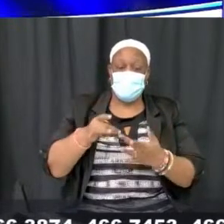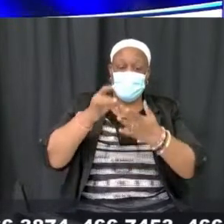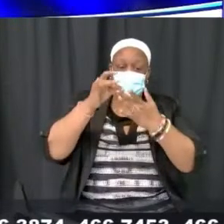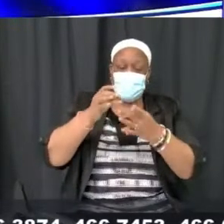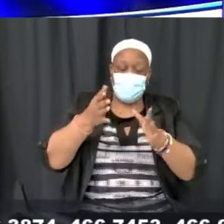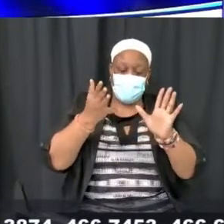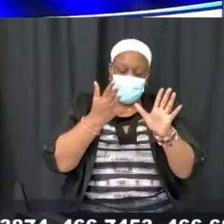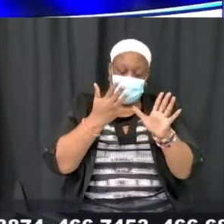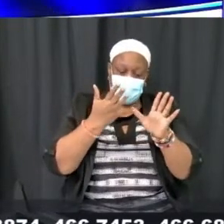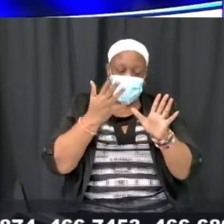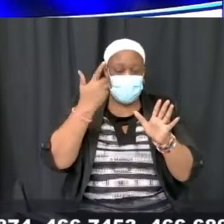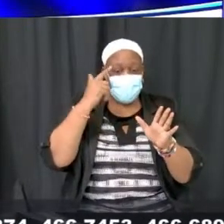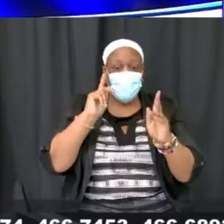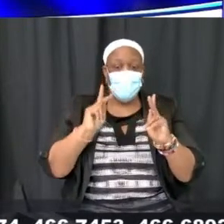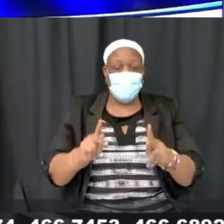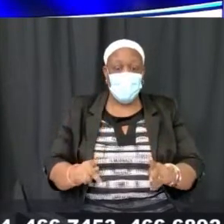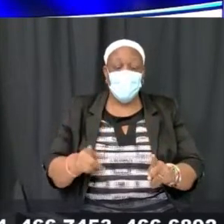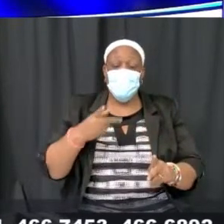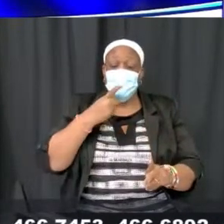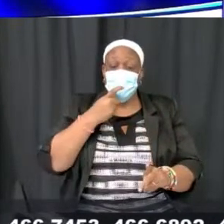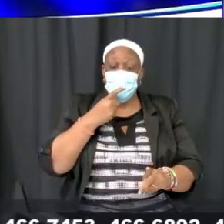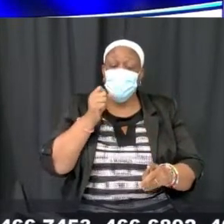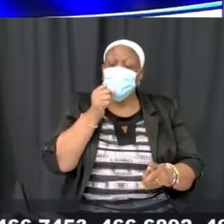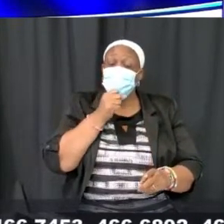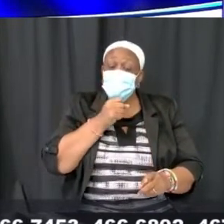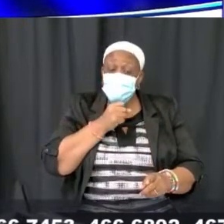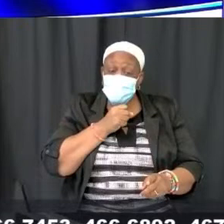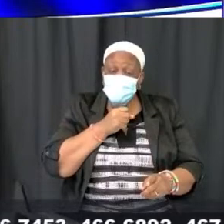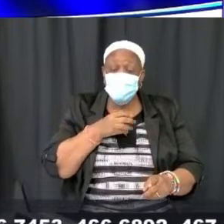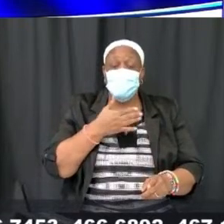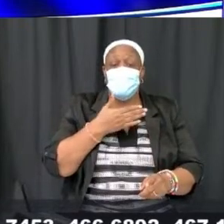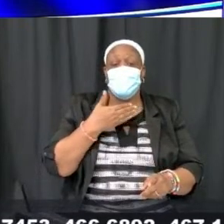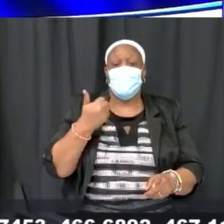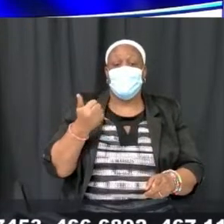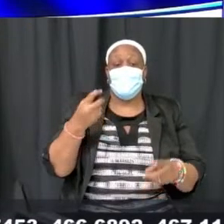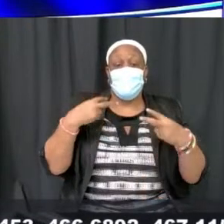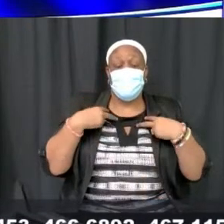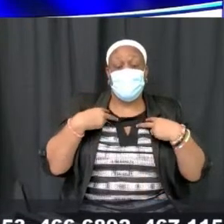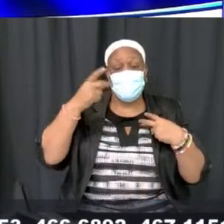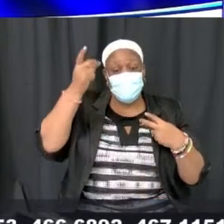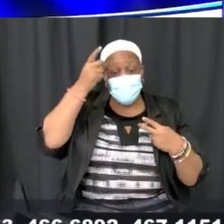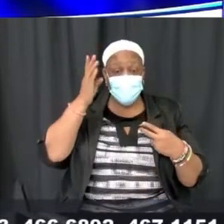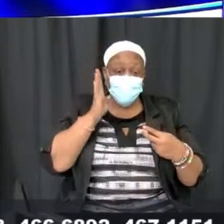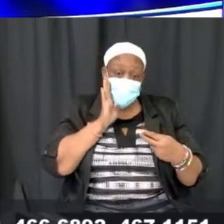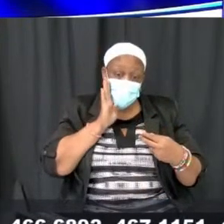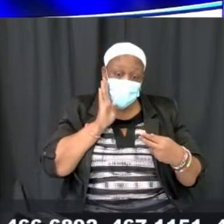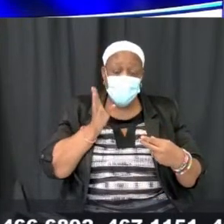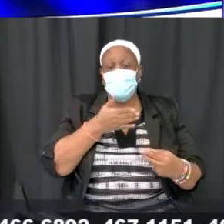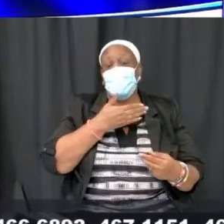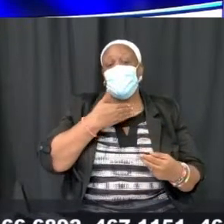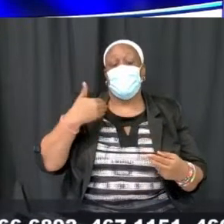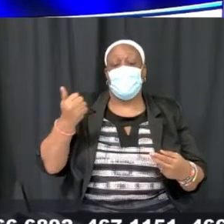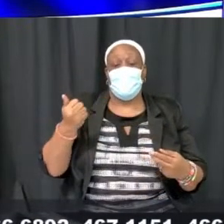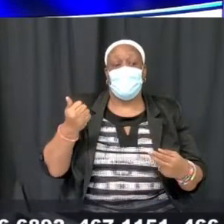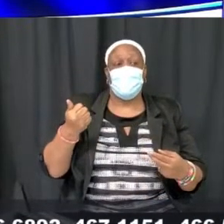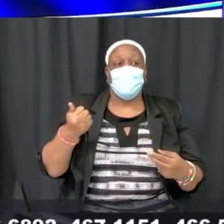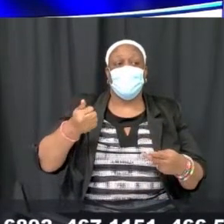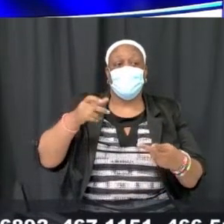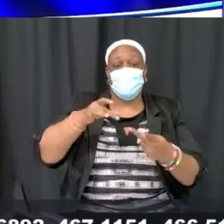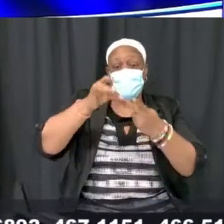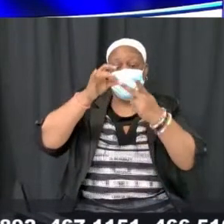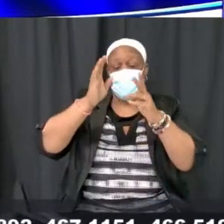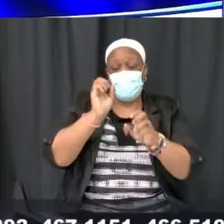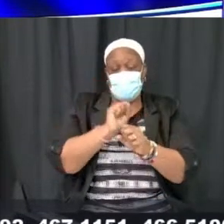Regulation 8.9 provides that during a day of limited operation, all businesses and enterprises shall operate in such a